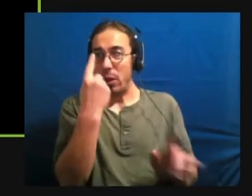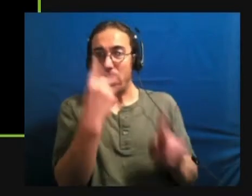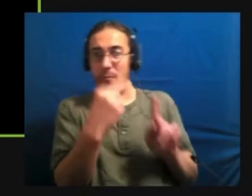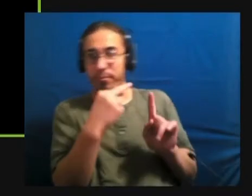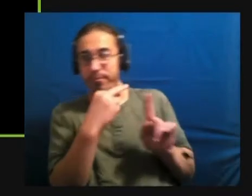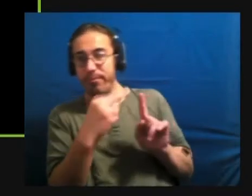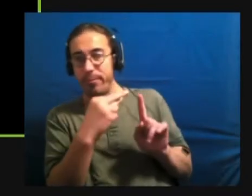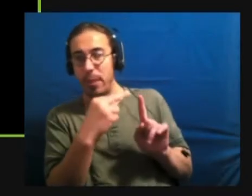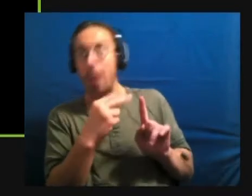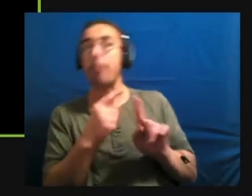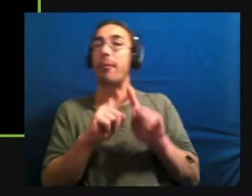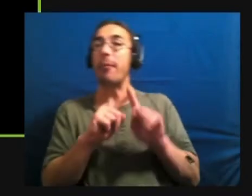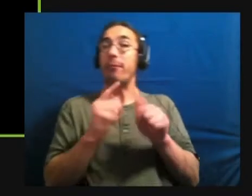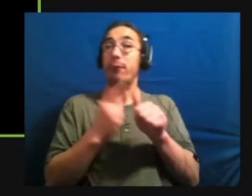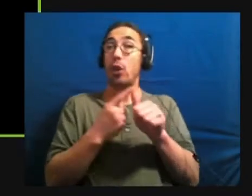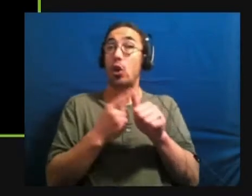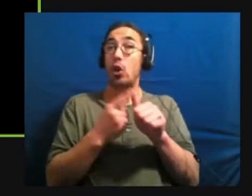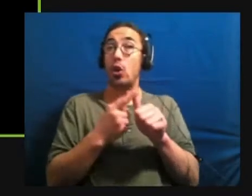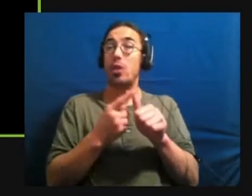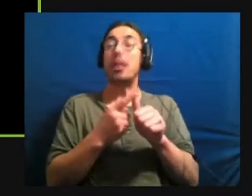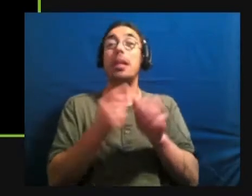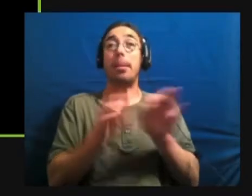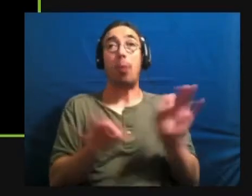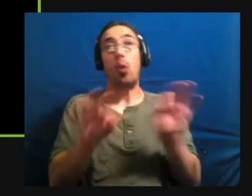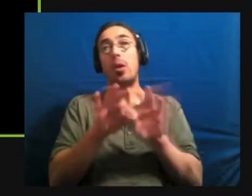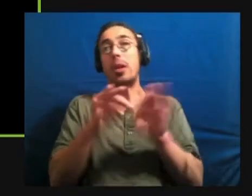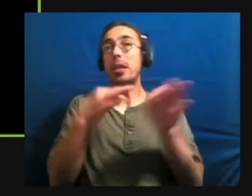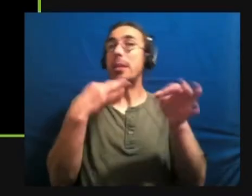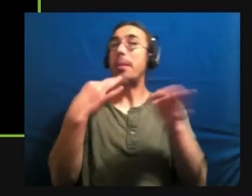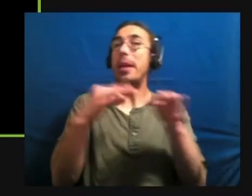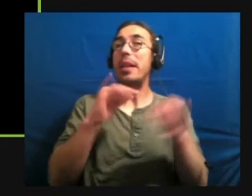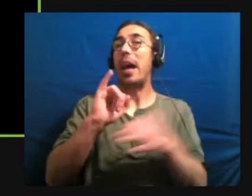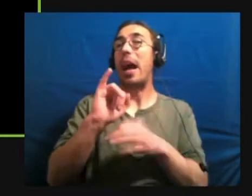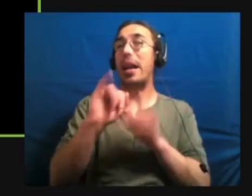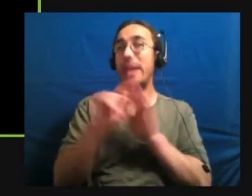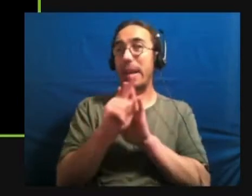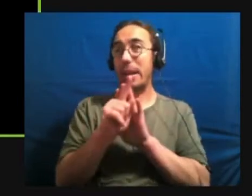talk about identity. So I'll turn it over to Kate for a second.